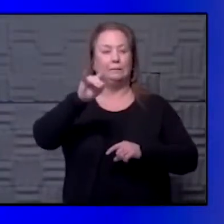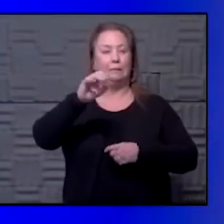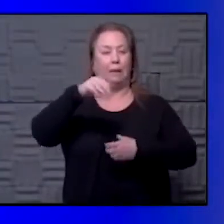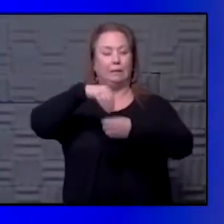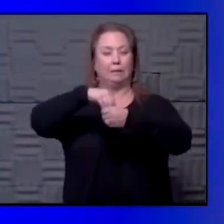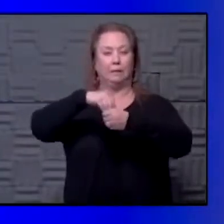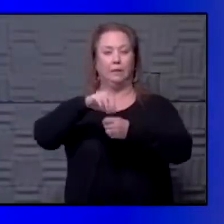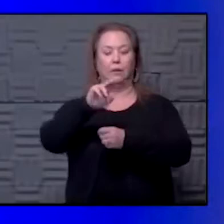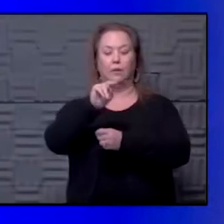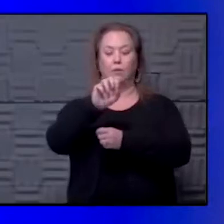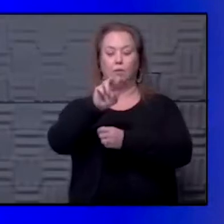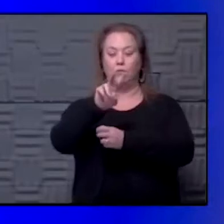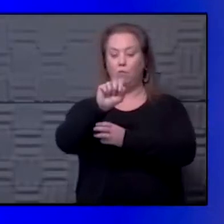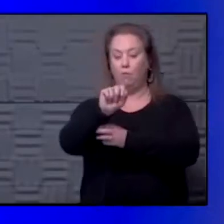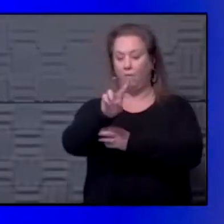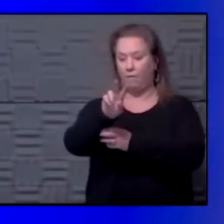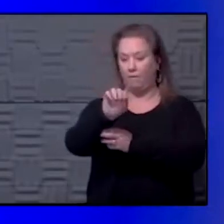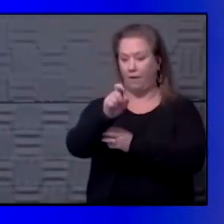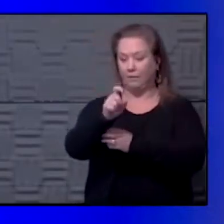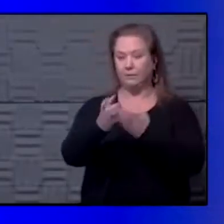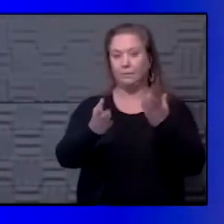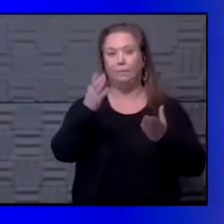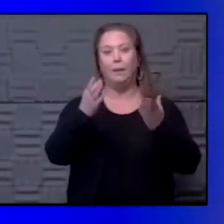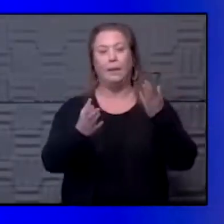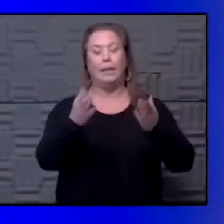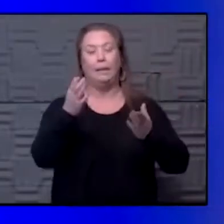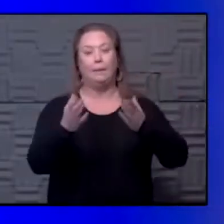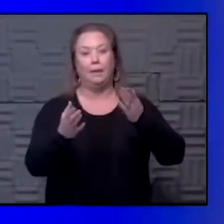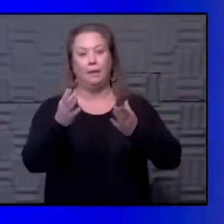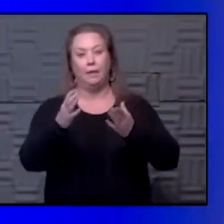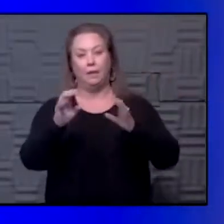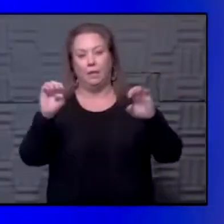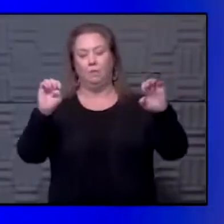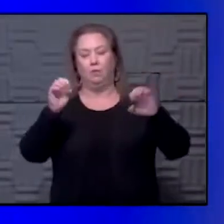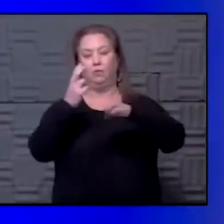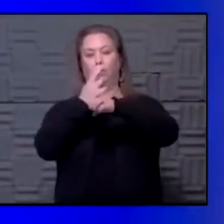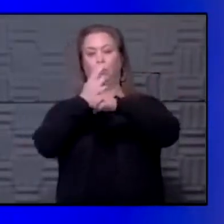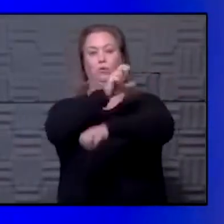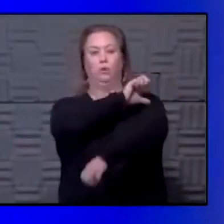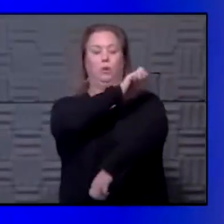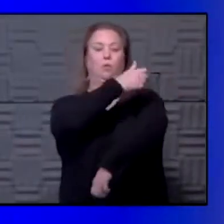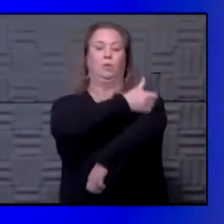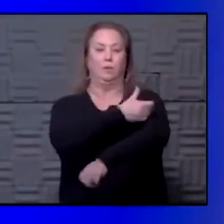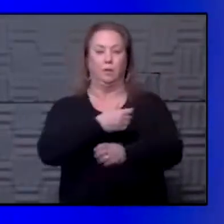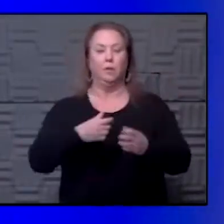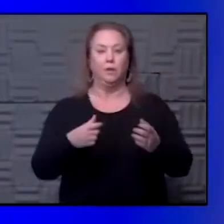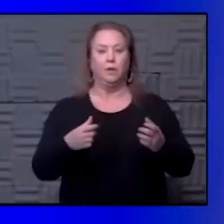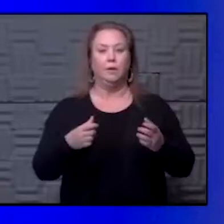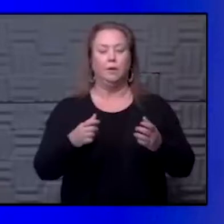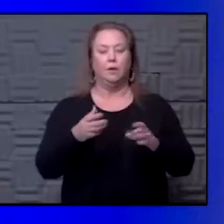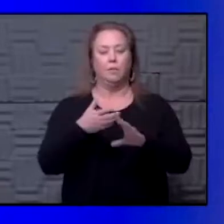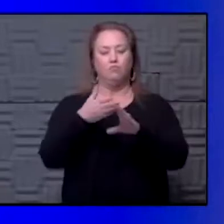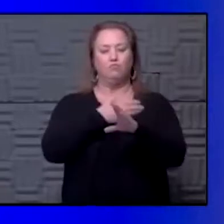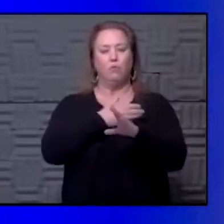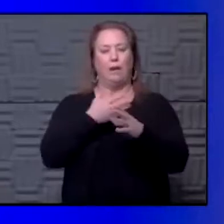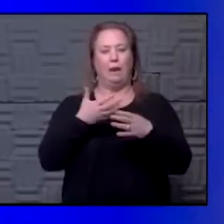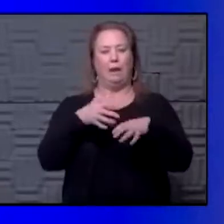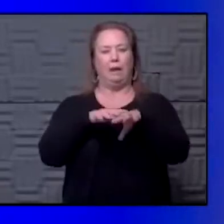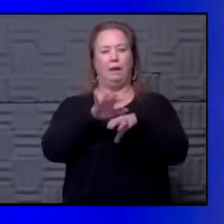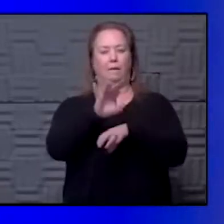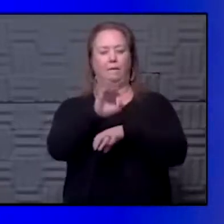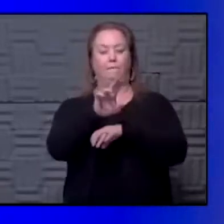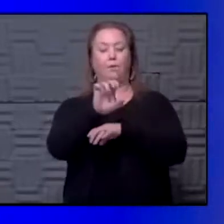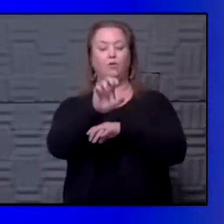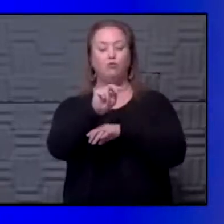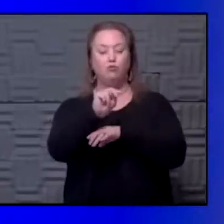do? Novavax maybe can pivot if they get emergency use authorization or approved. They have that pre-fusion protein. Maybe